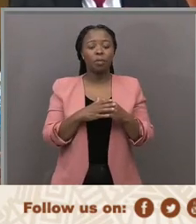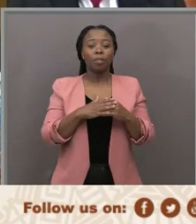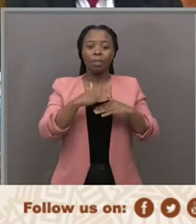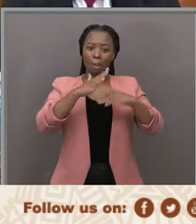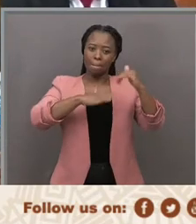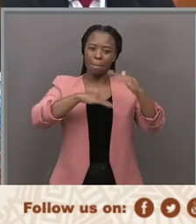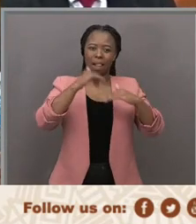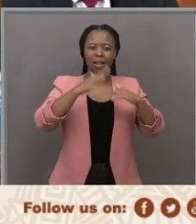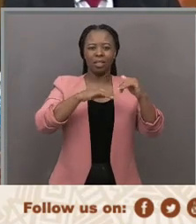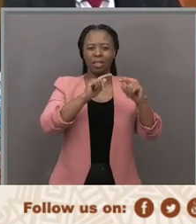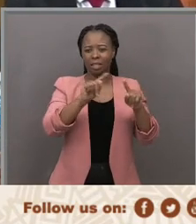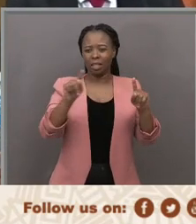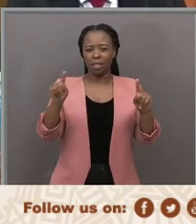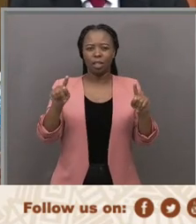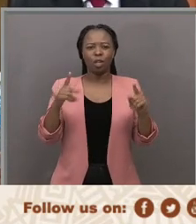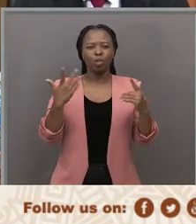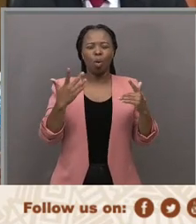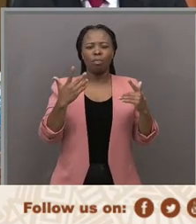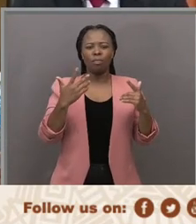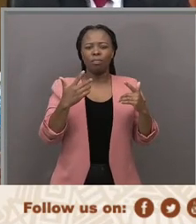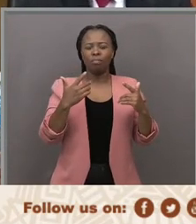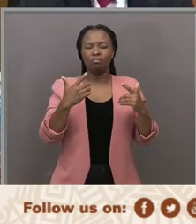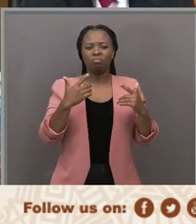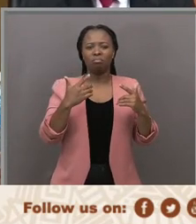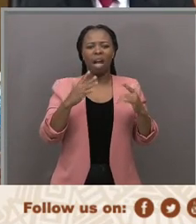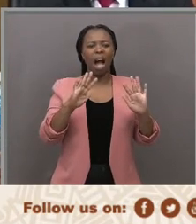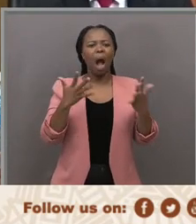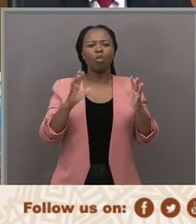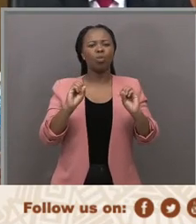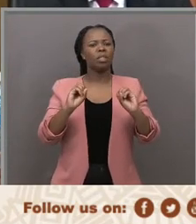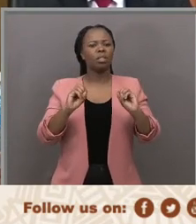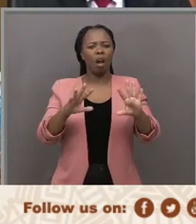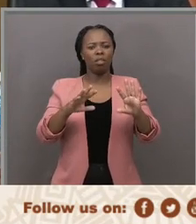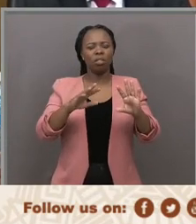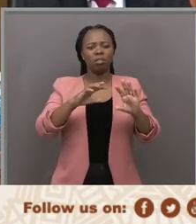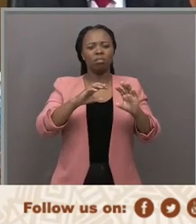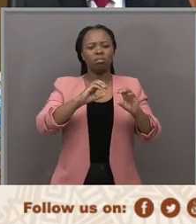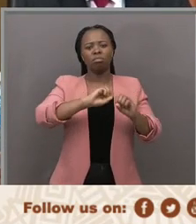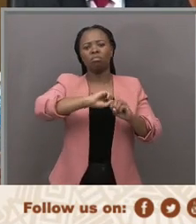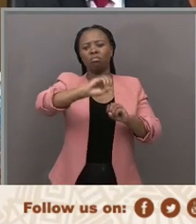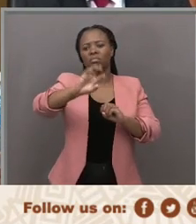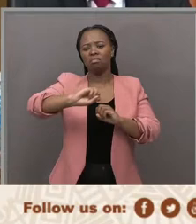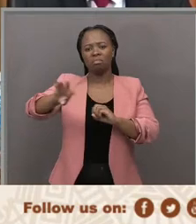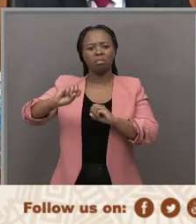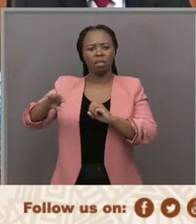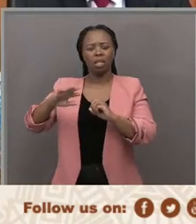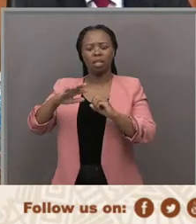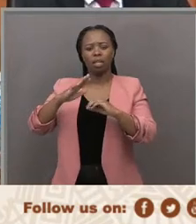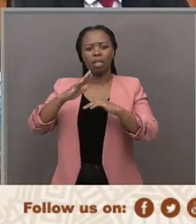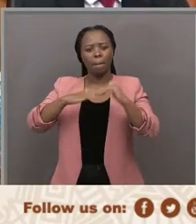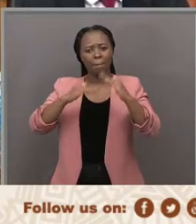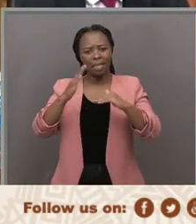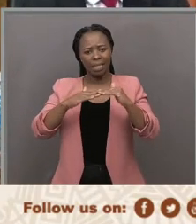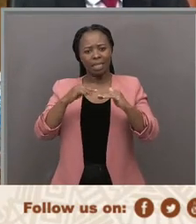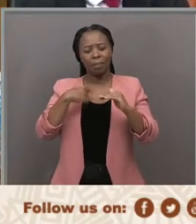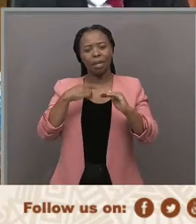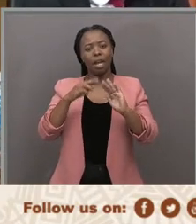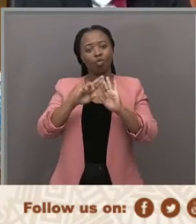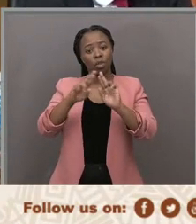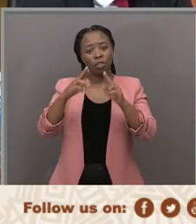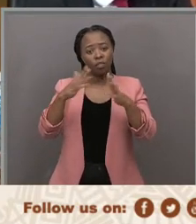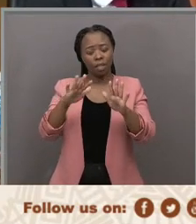are we deploying infrastructure to unlock critical investment? I've already made reference to the issue of